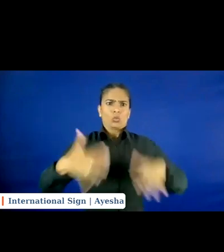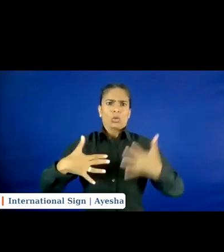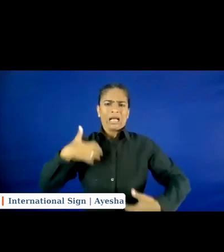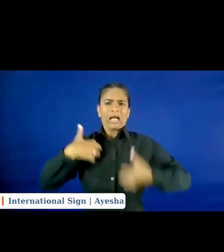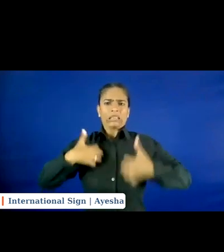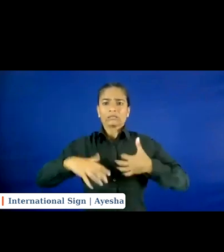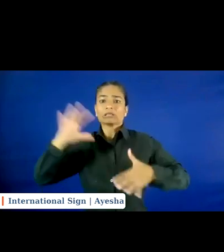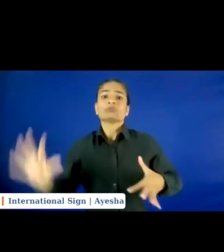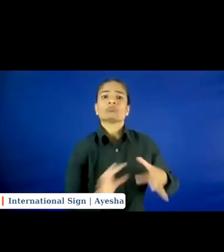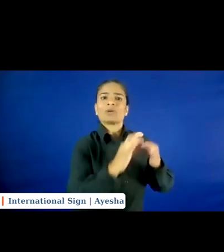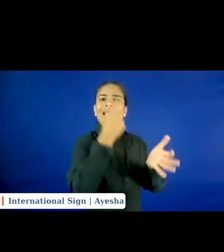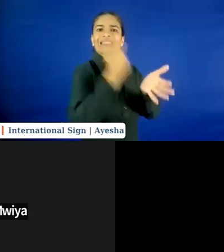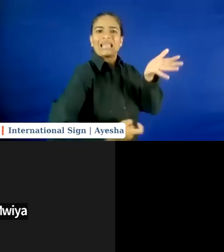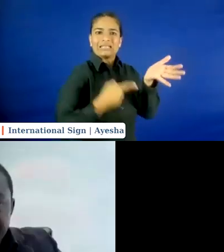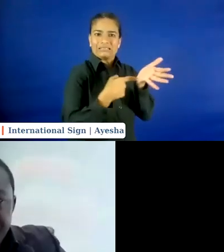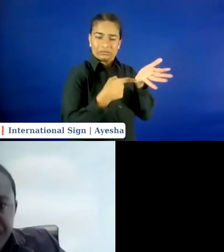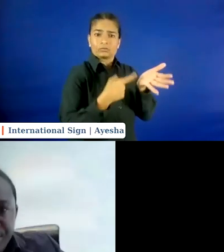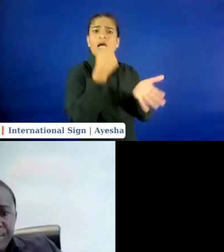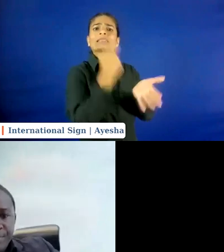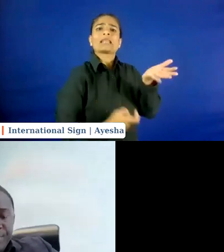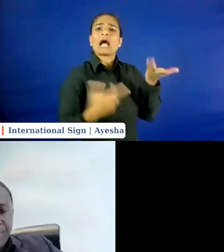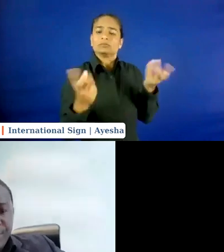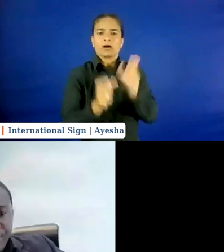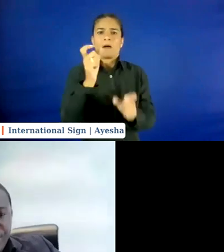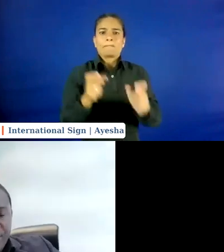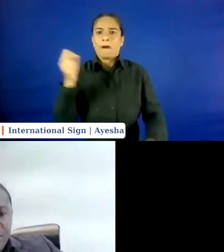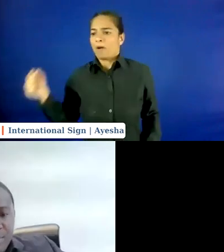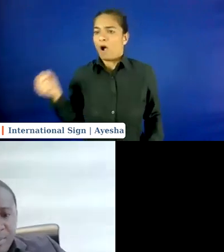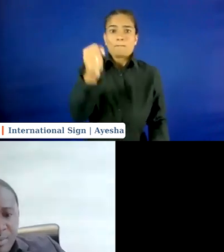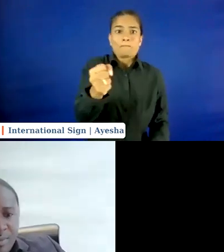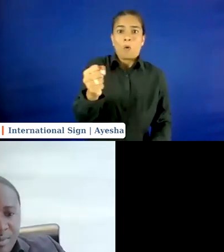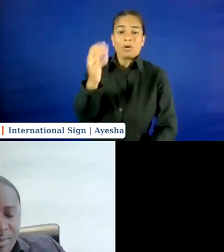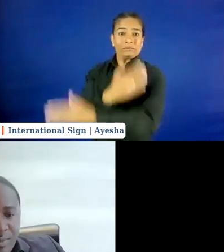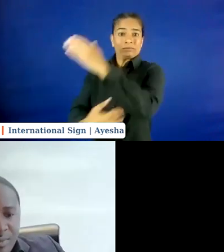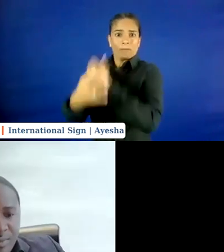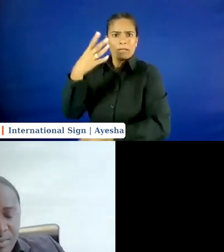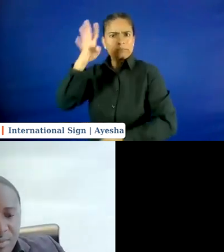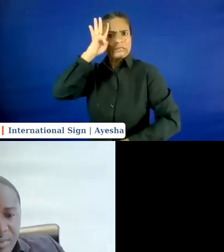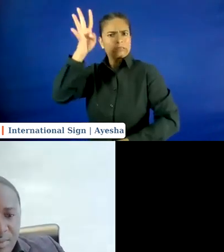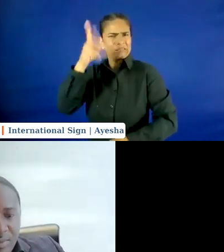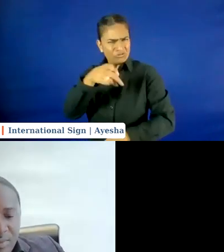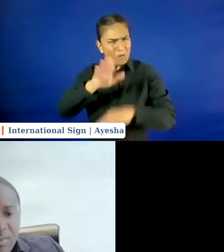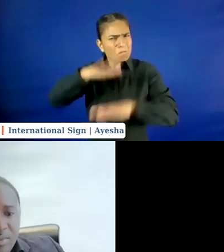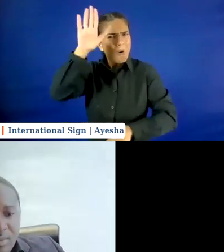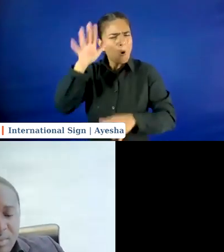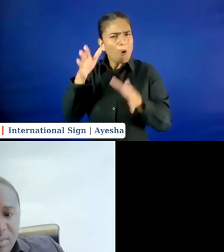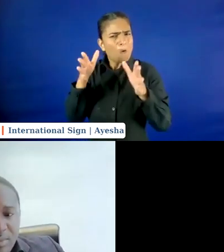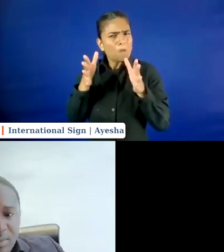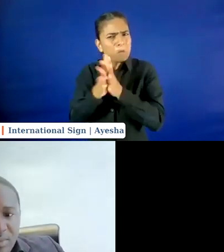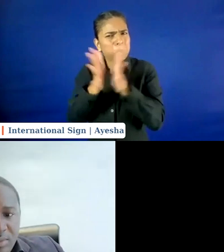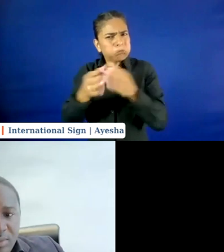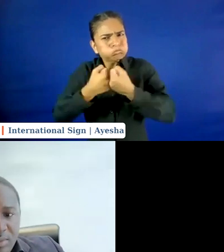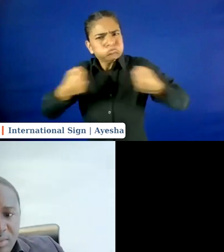employing persons with disability. Perhaps you also want to speak a little more